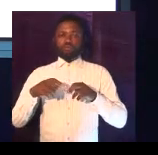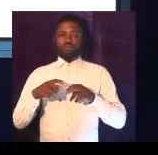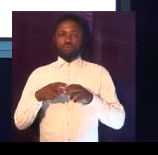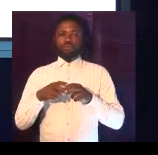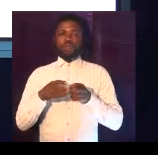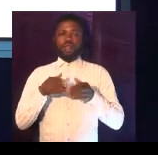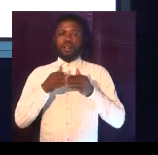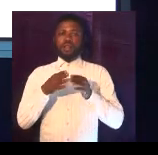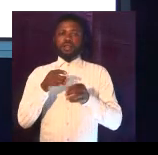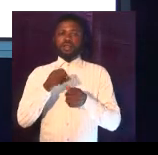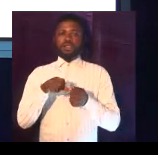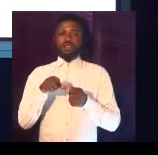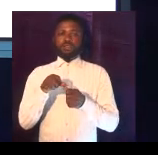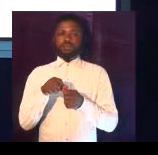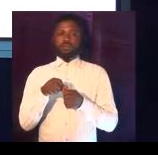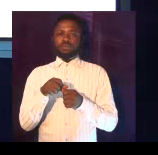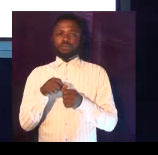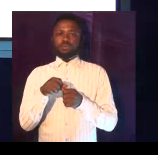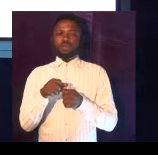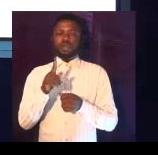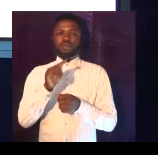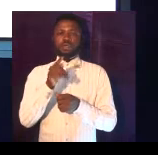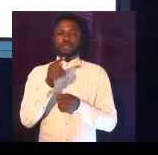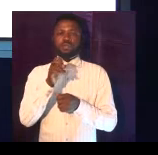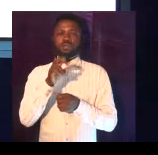excursion, leadership,